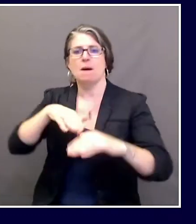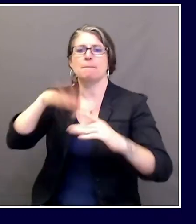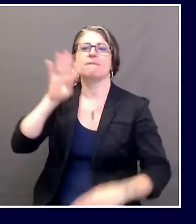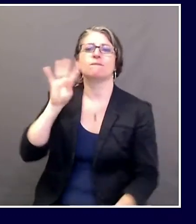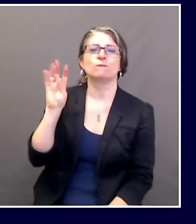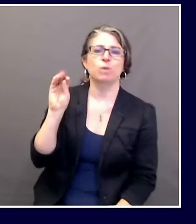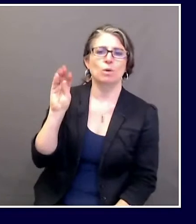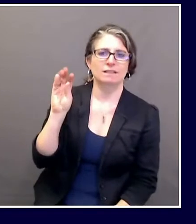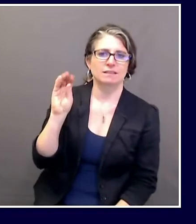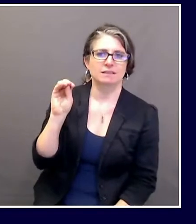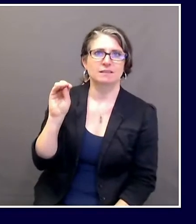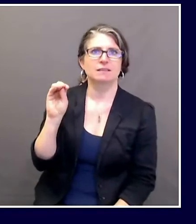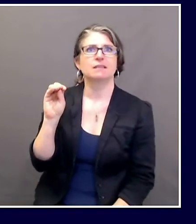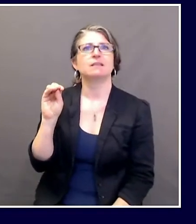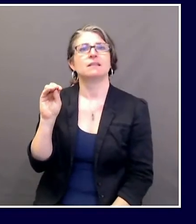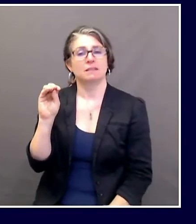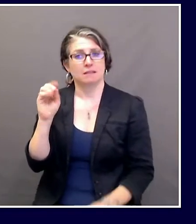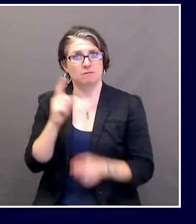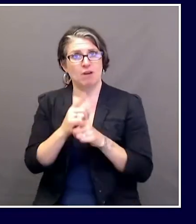Sure.